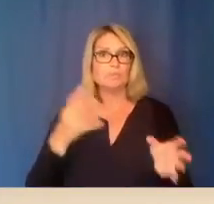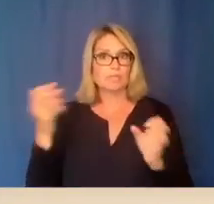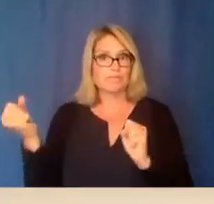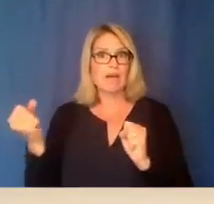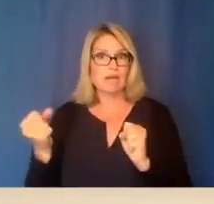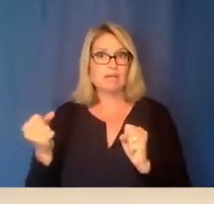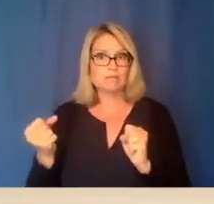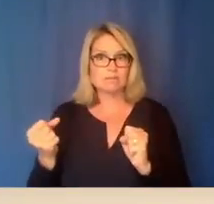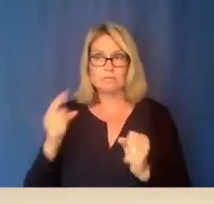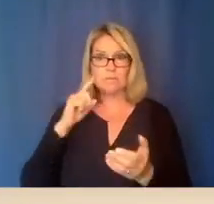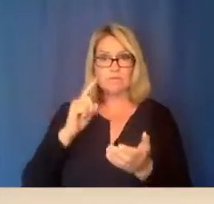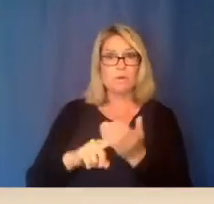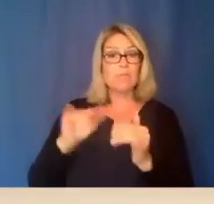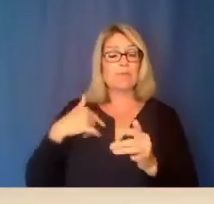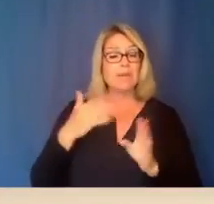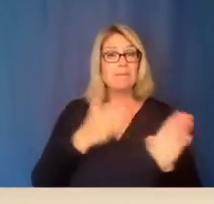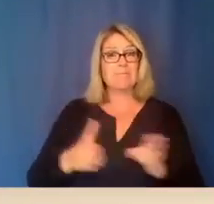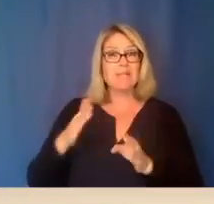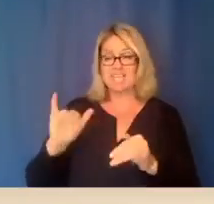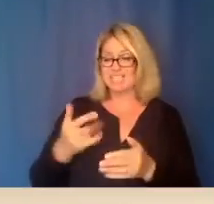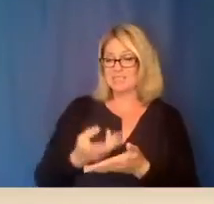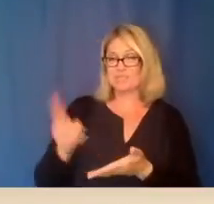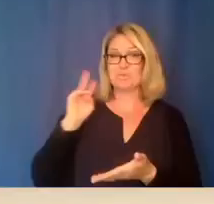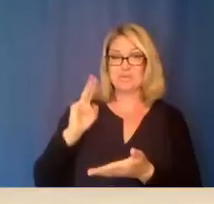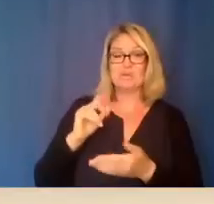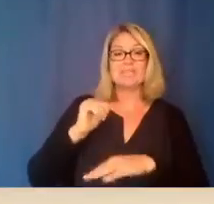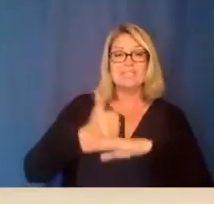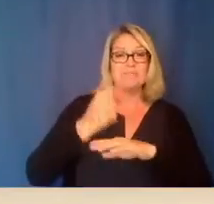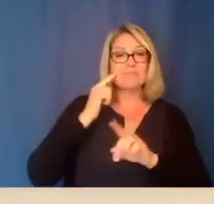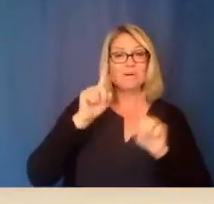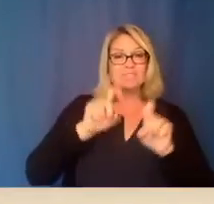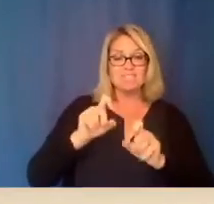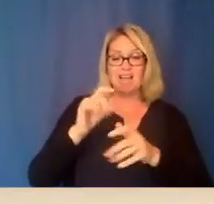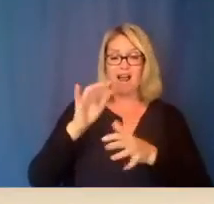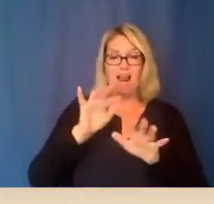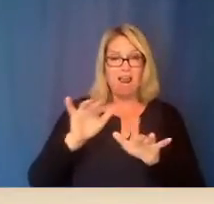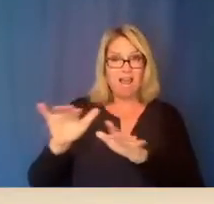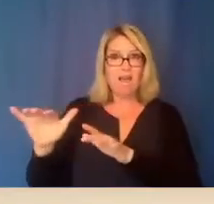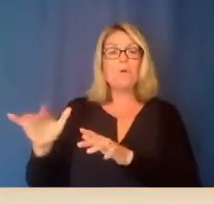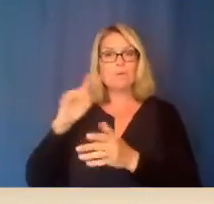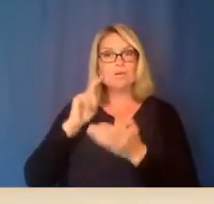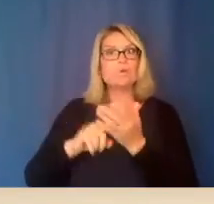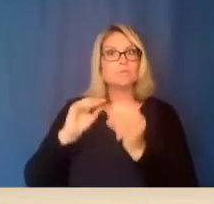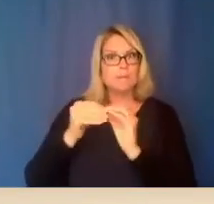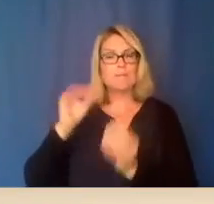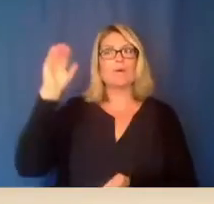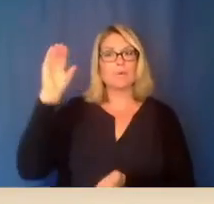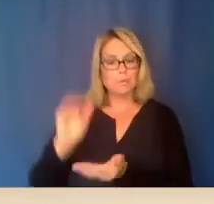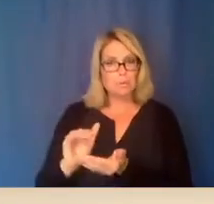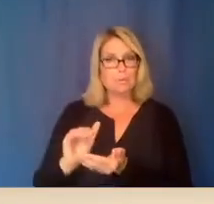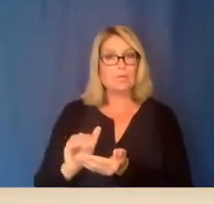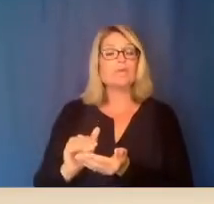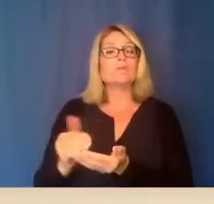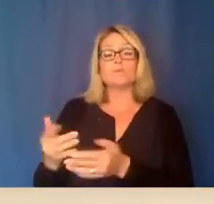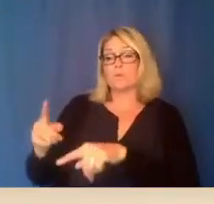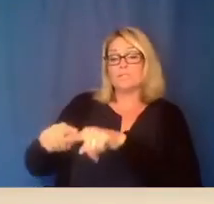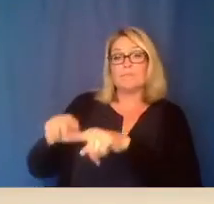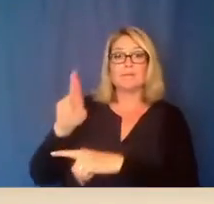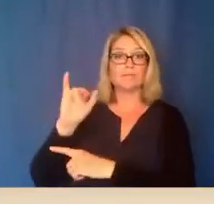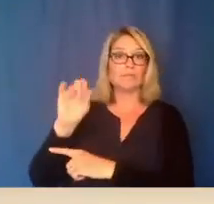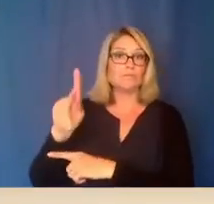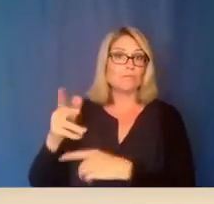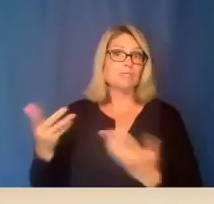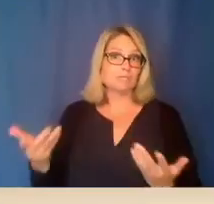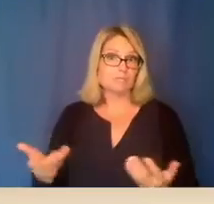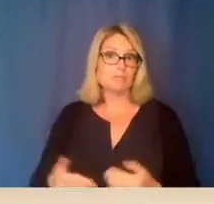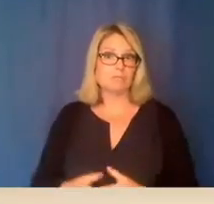this weeks ago. So it is really about risk, and of